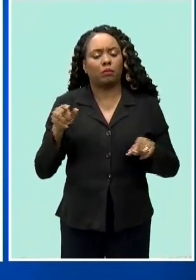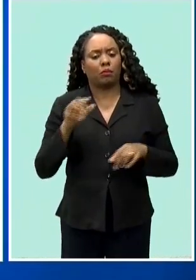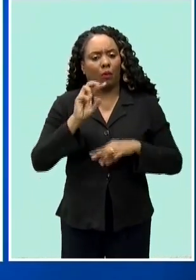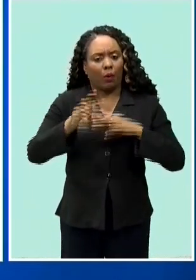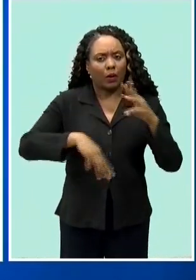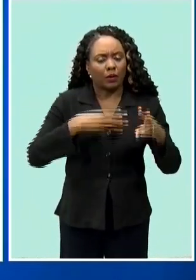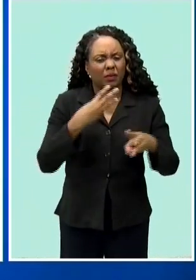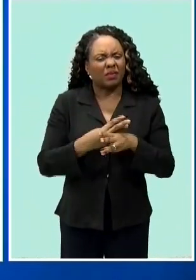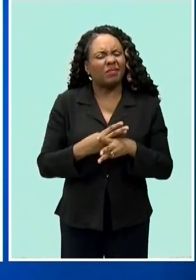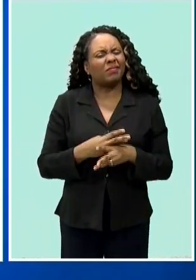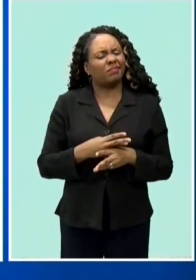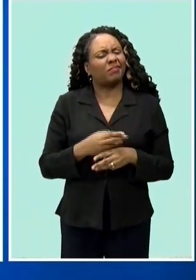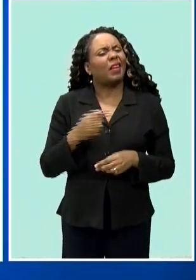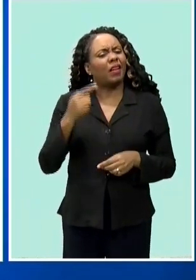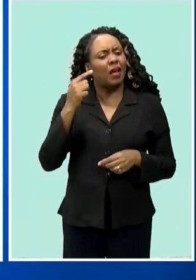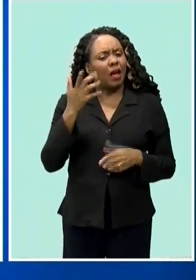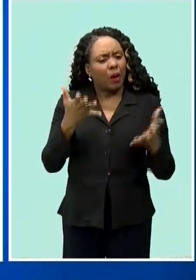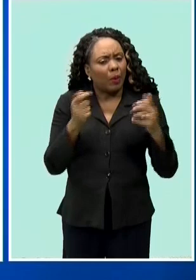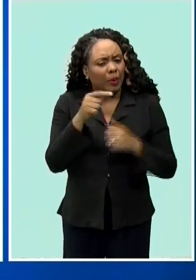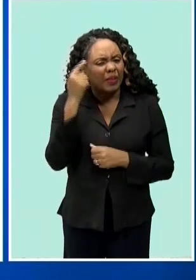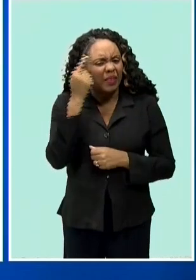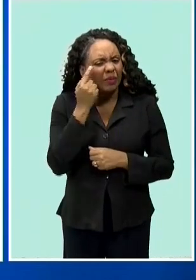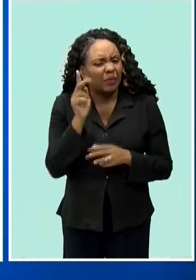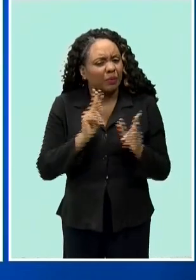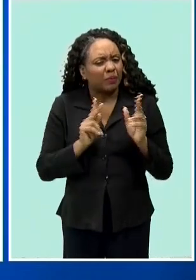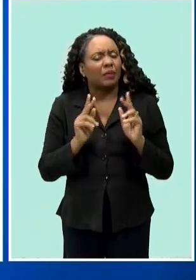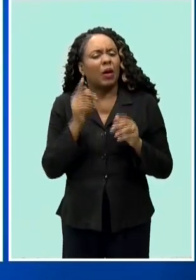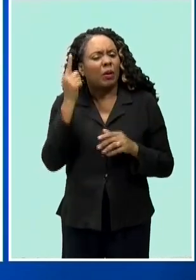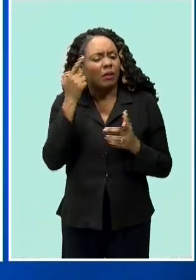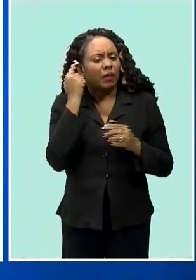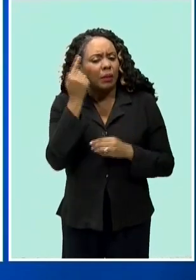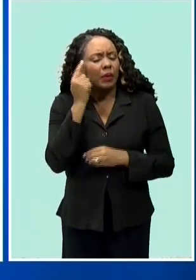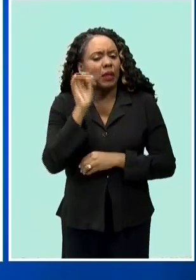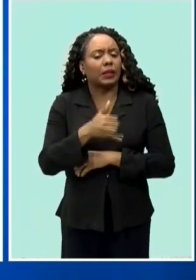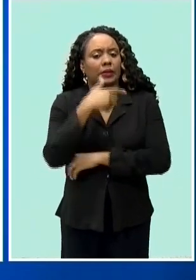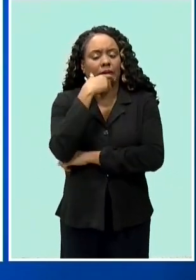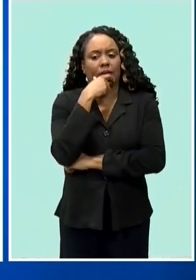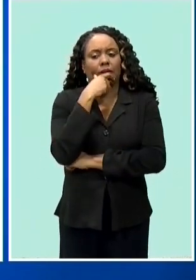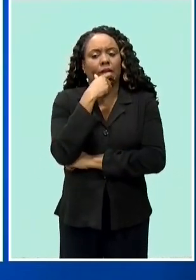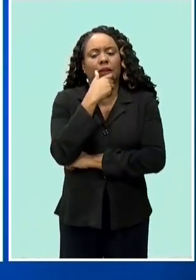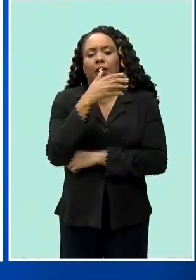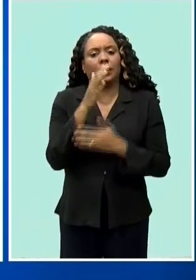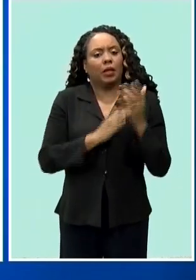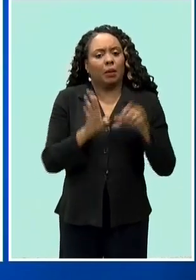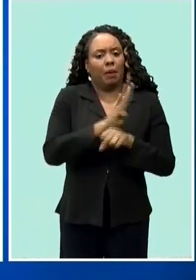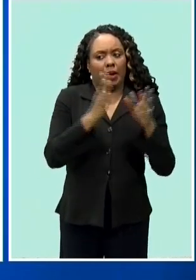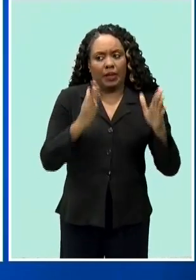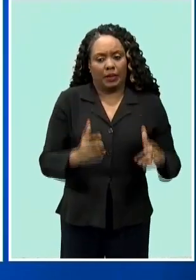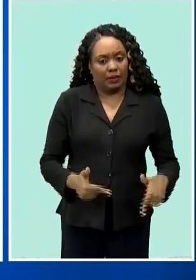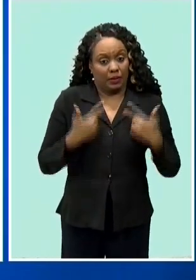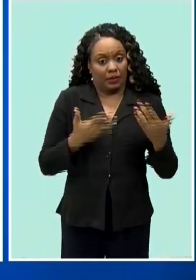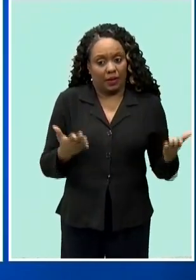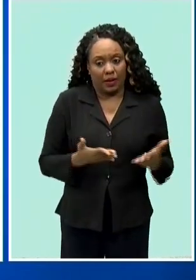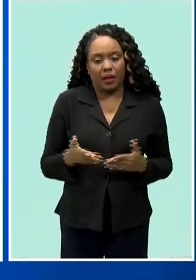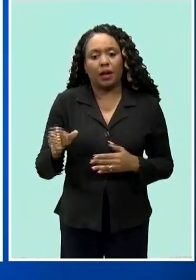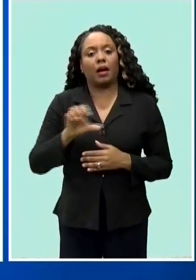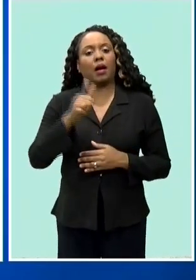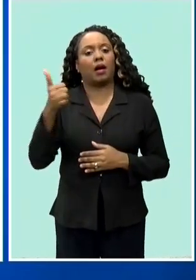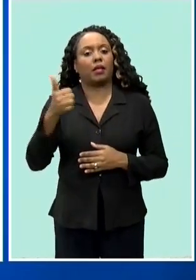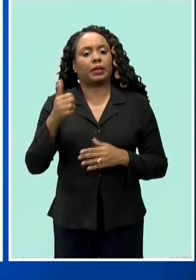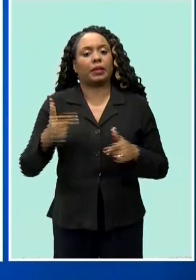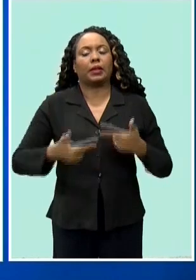it, there are Barbadians here, and they're probably twice our population living as first and second generation